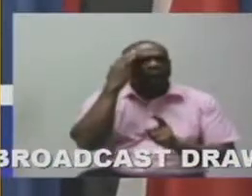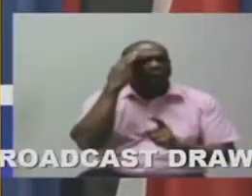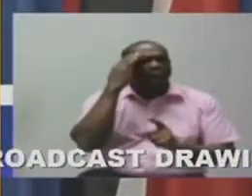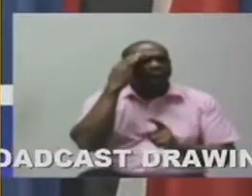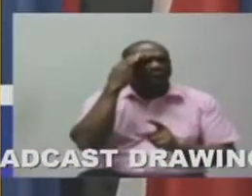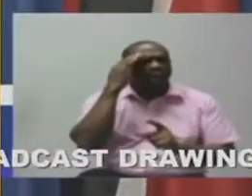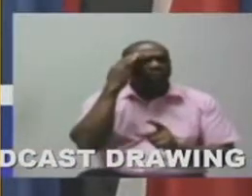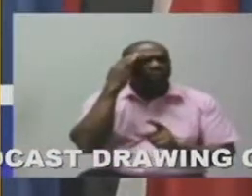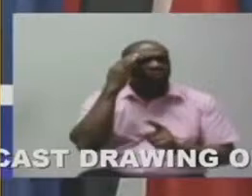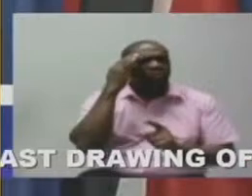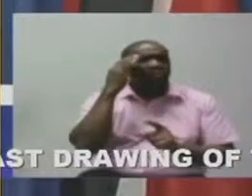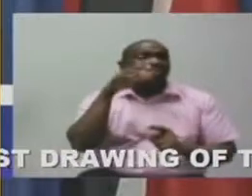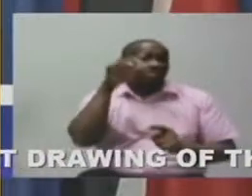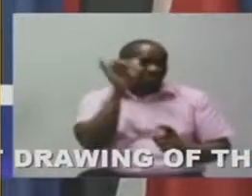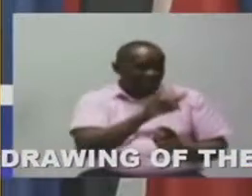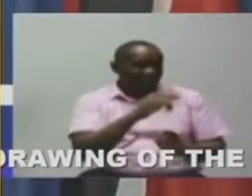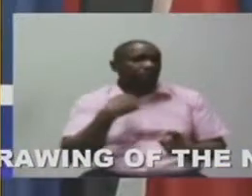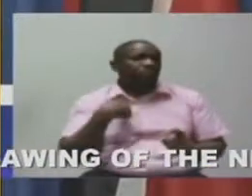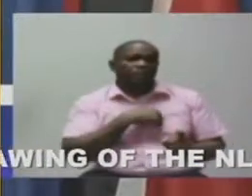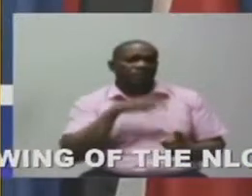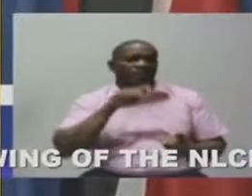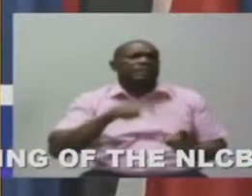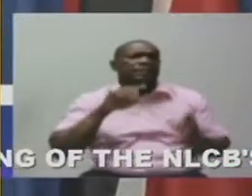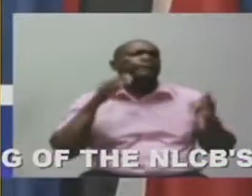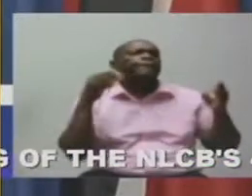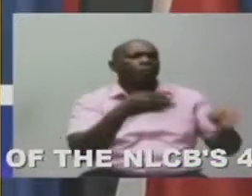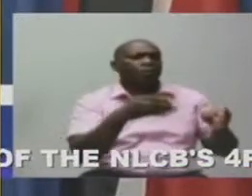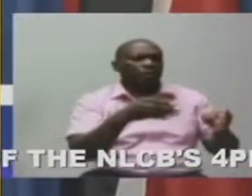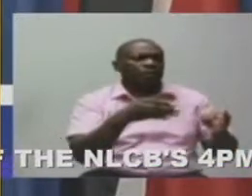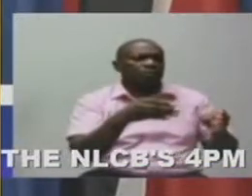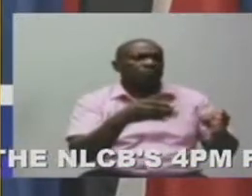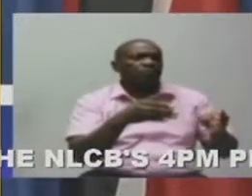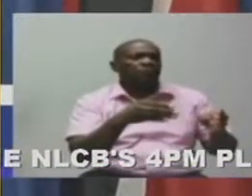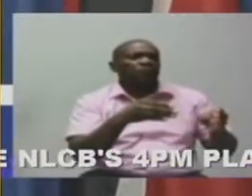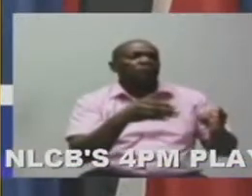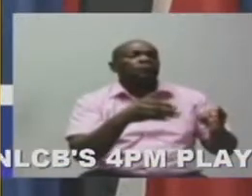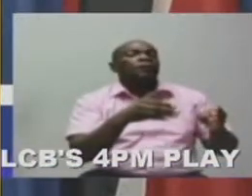consider all options going forward.